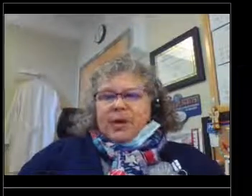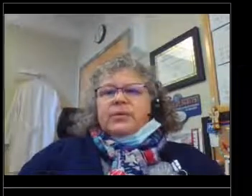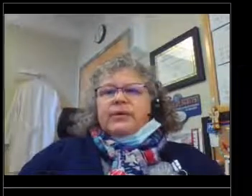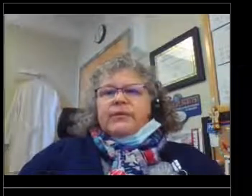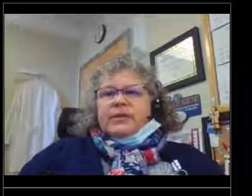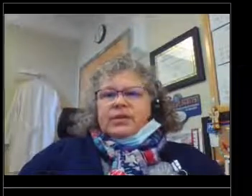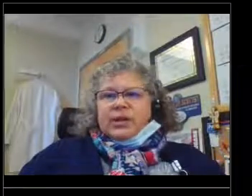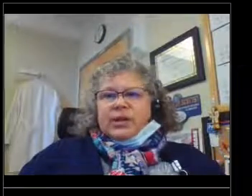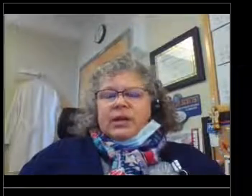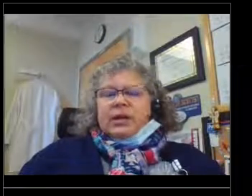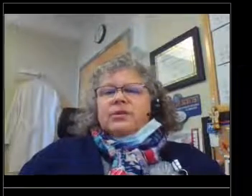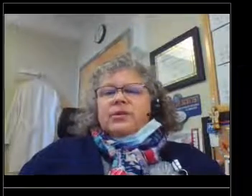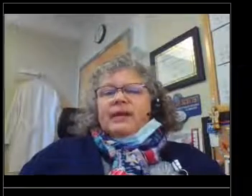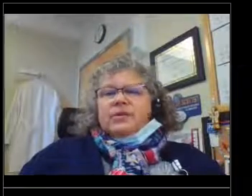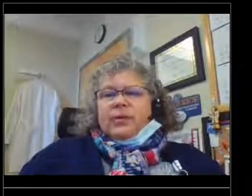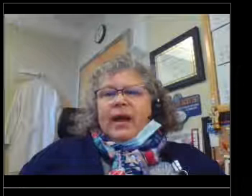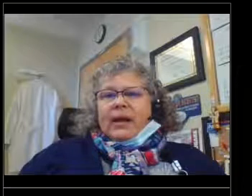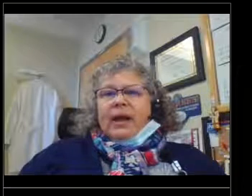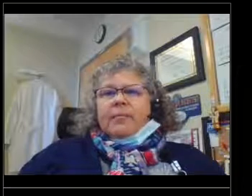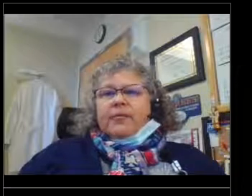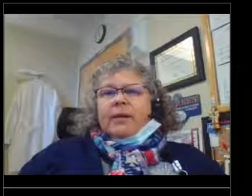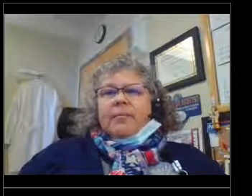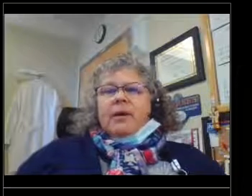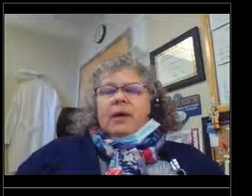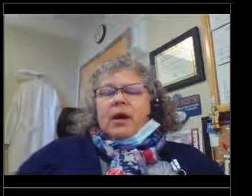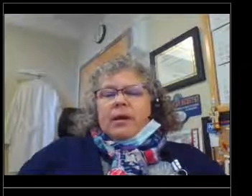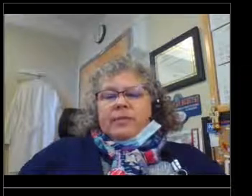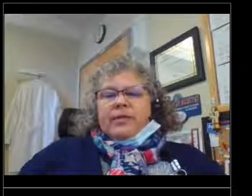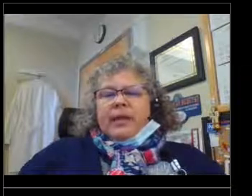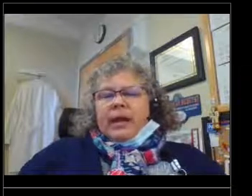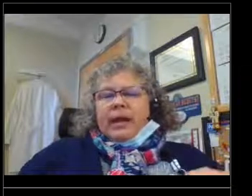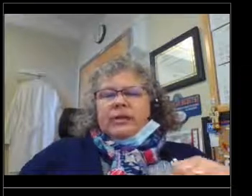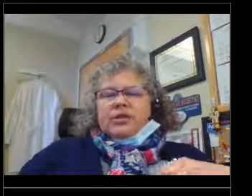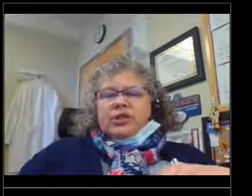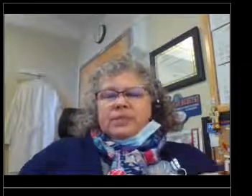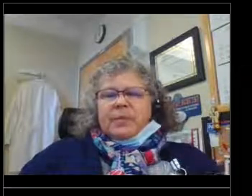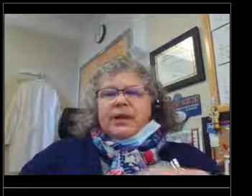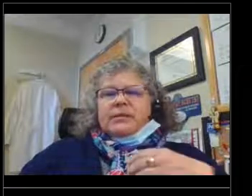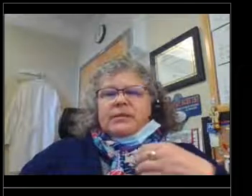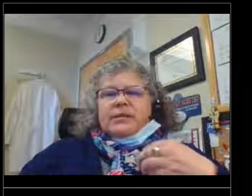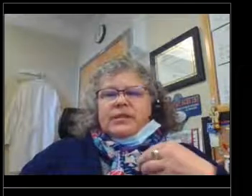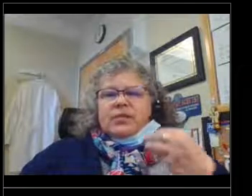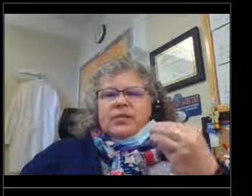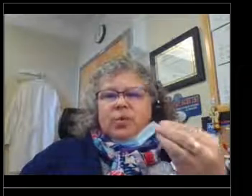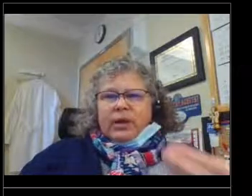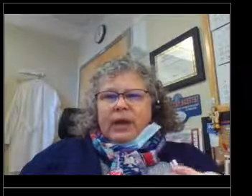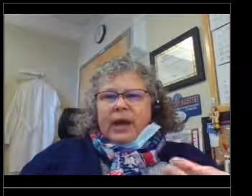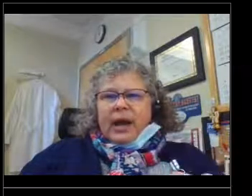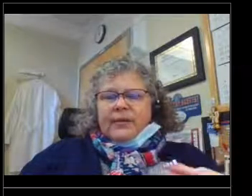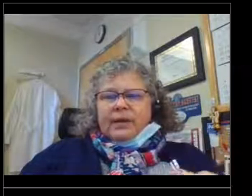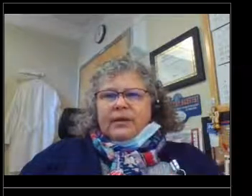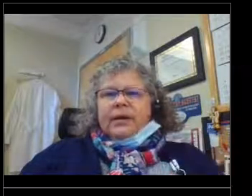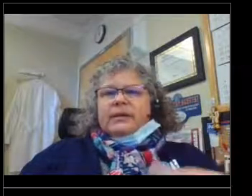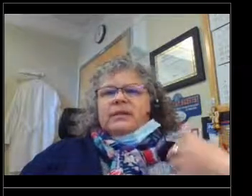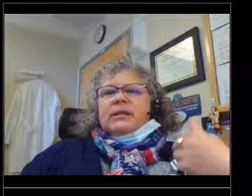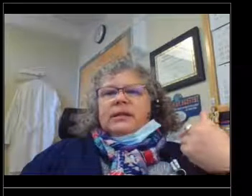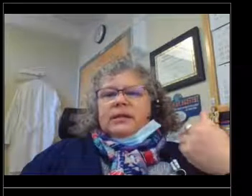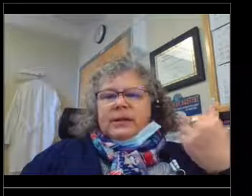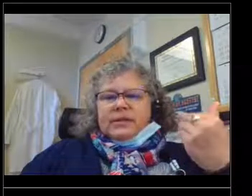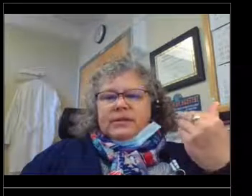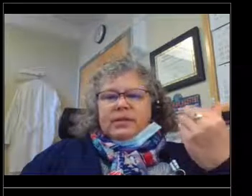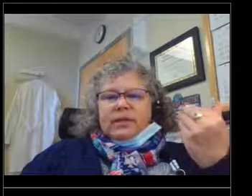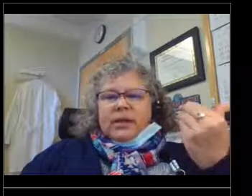or sponsoring physician. So that's where that came from. Just because the physician's working at the clinic